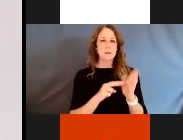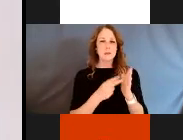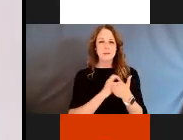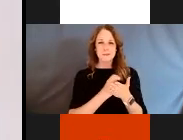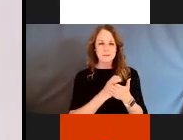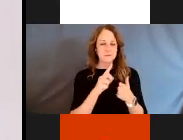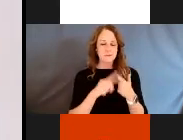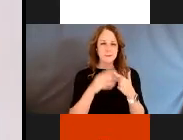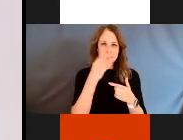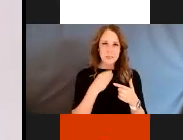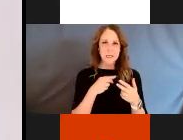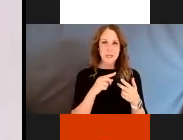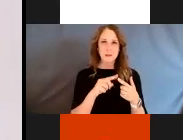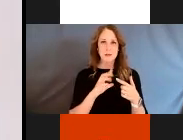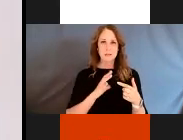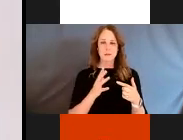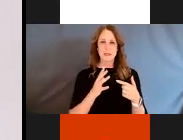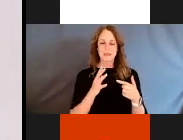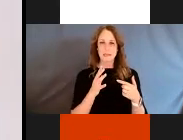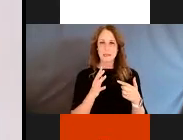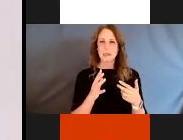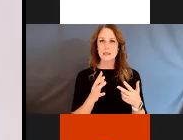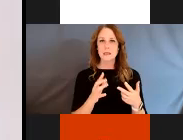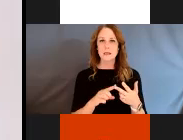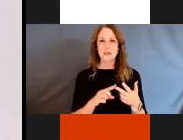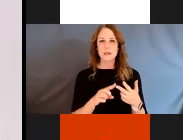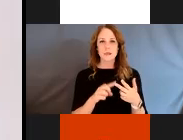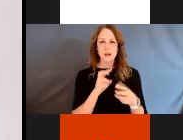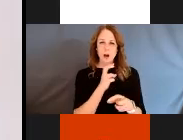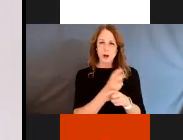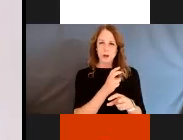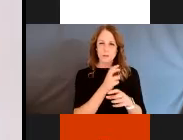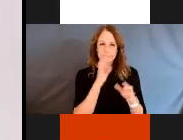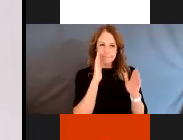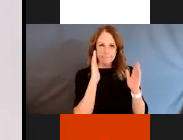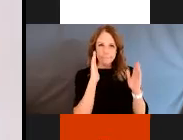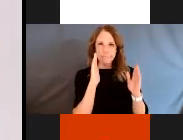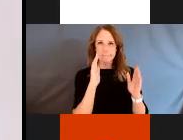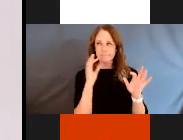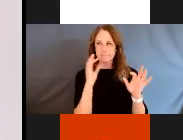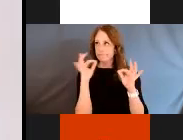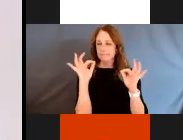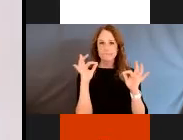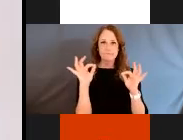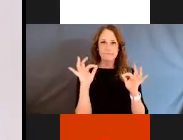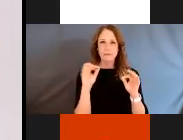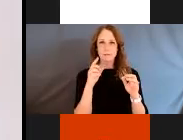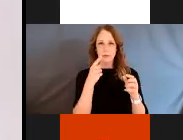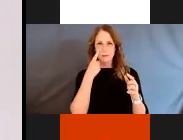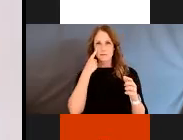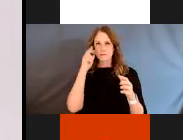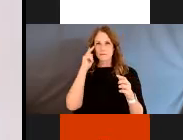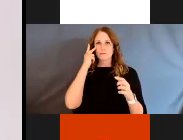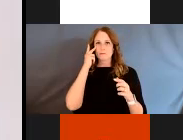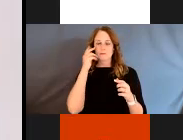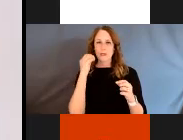irritability, difficulty concentrating, hypervigilance, and being easily